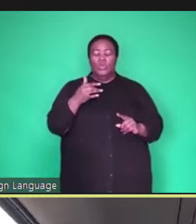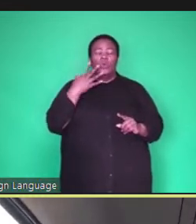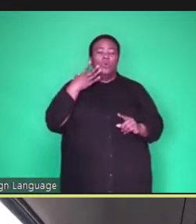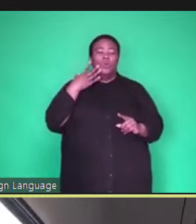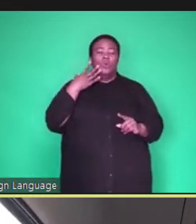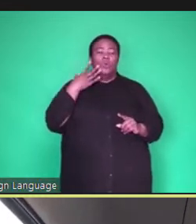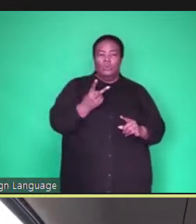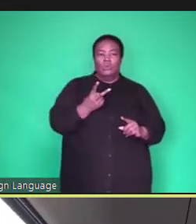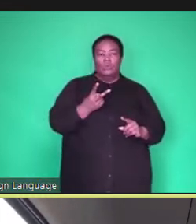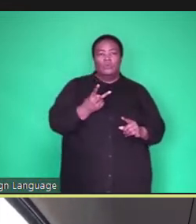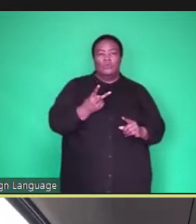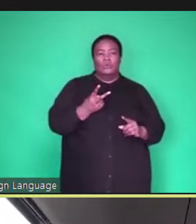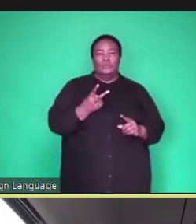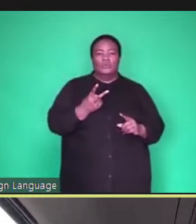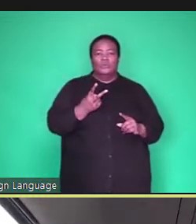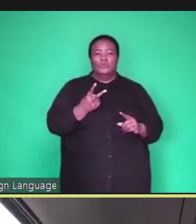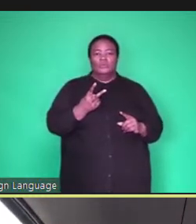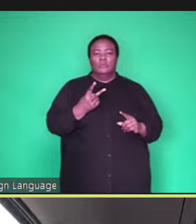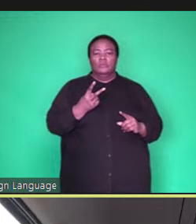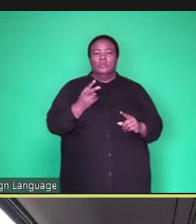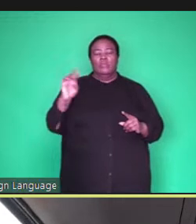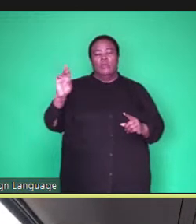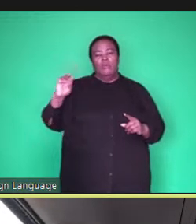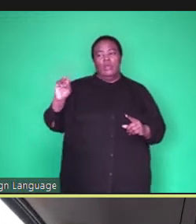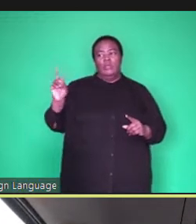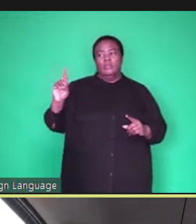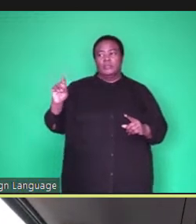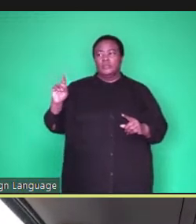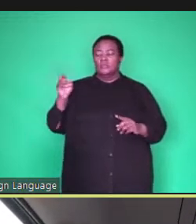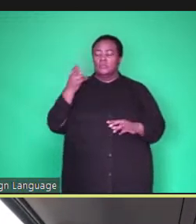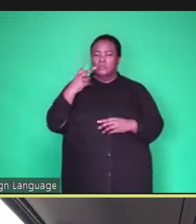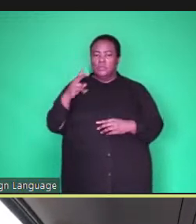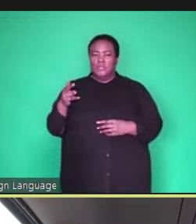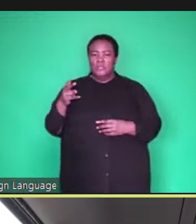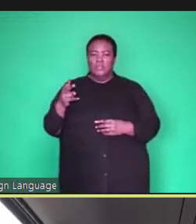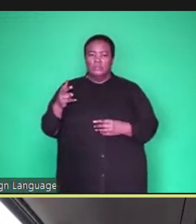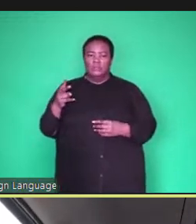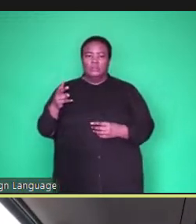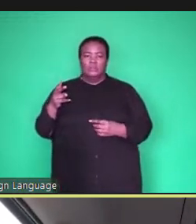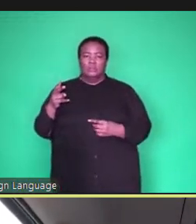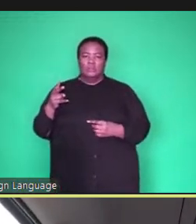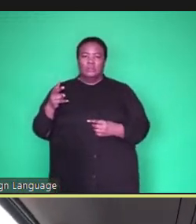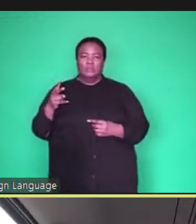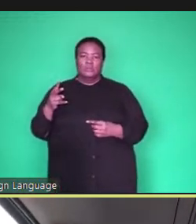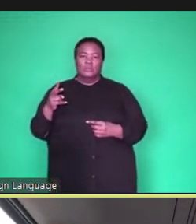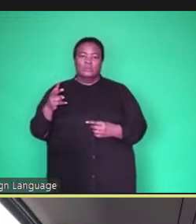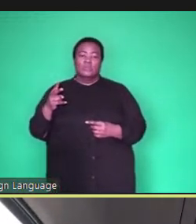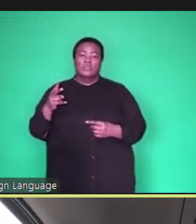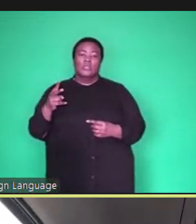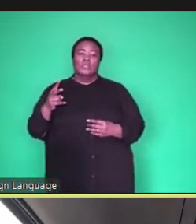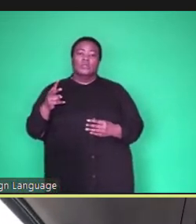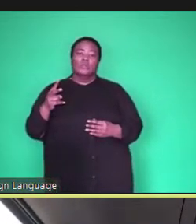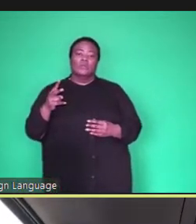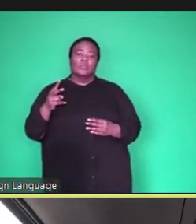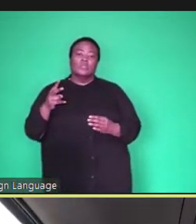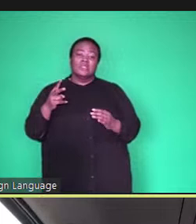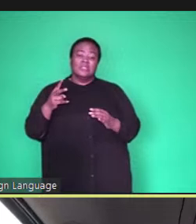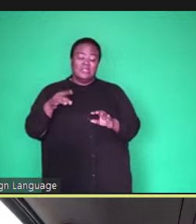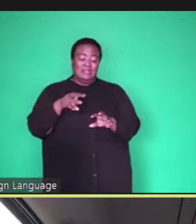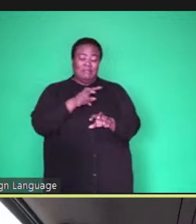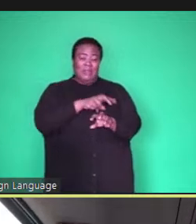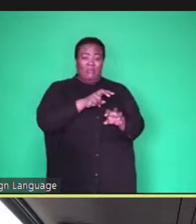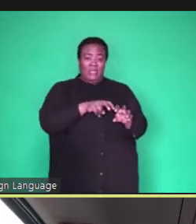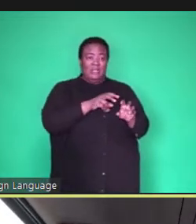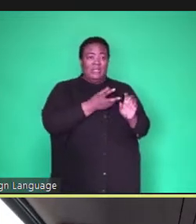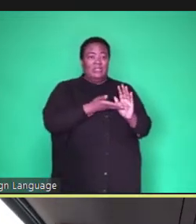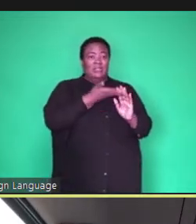on the right-hand side, we see that the contribution of migration is higher when the